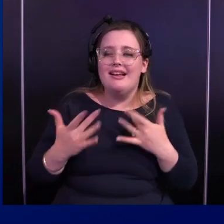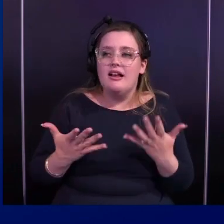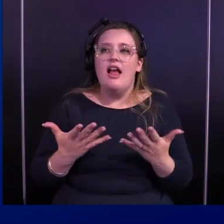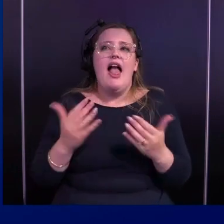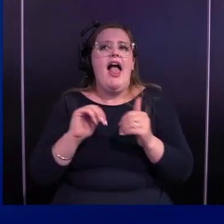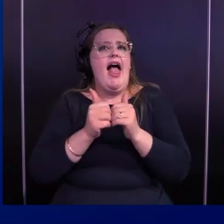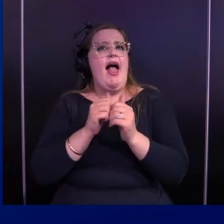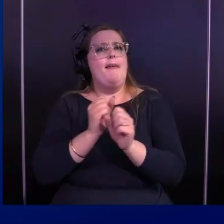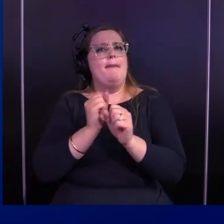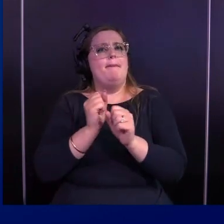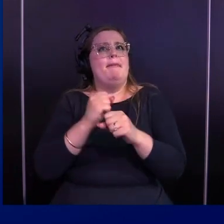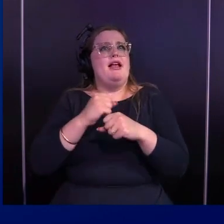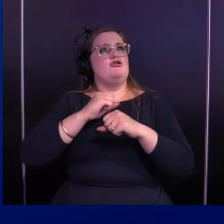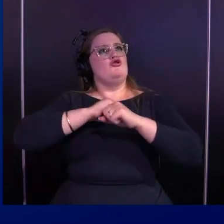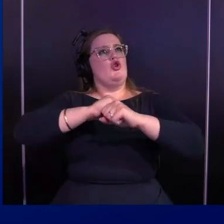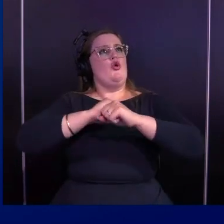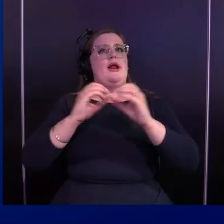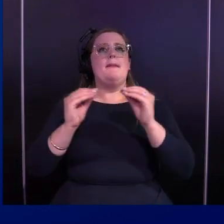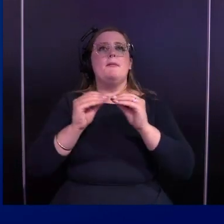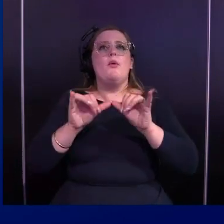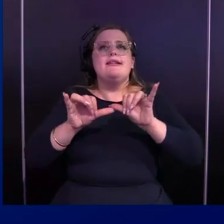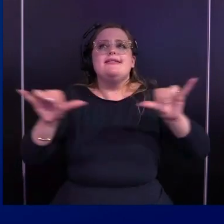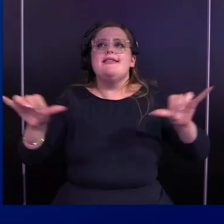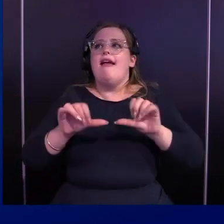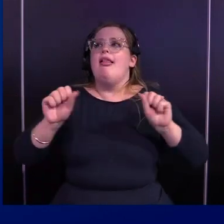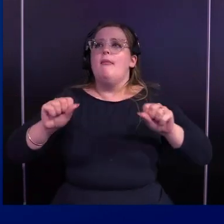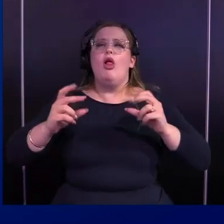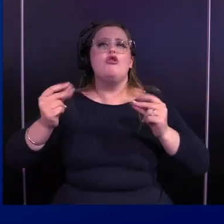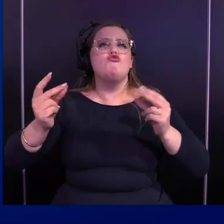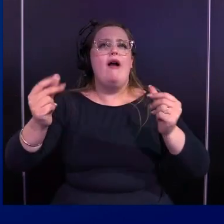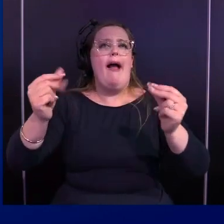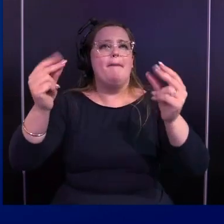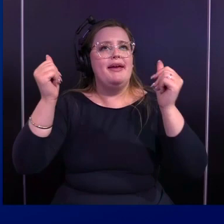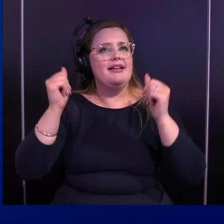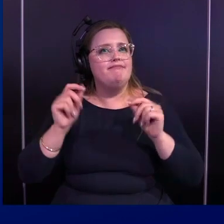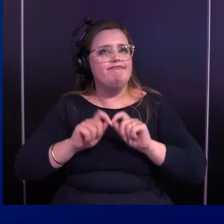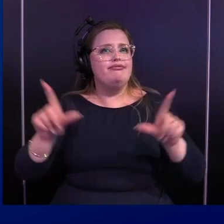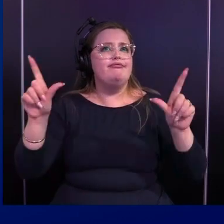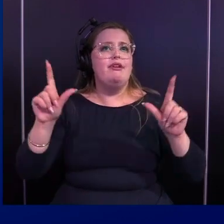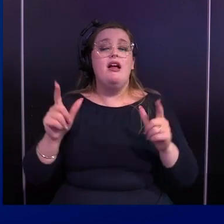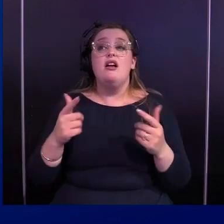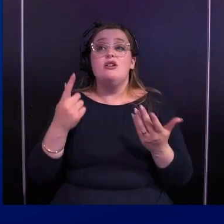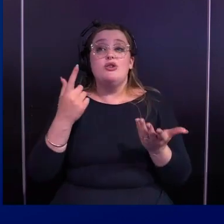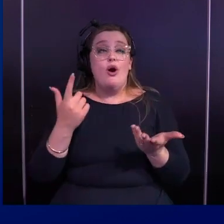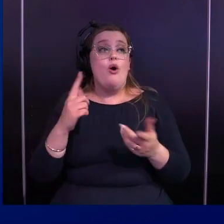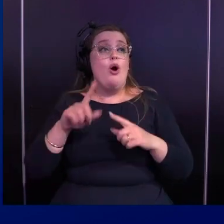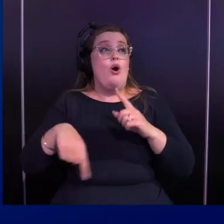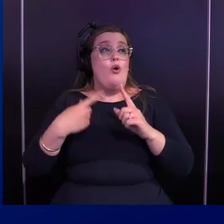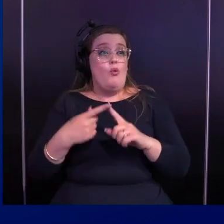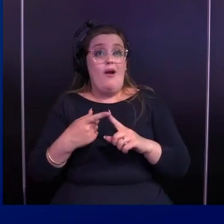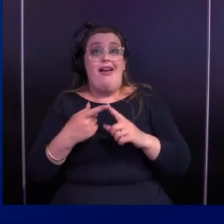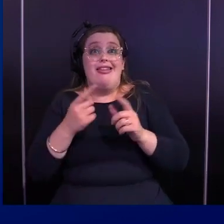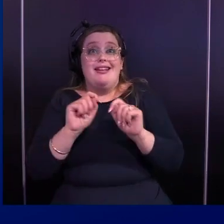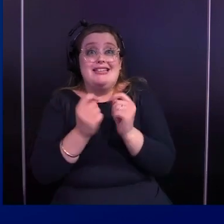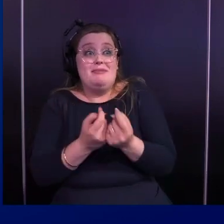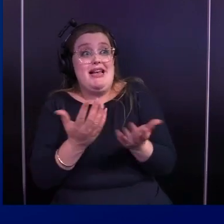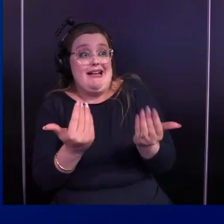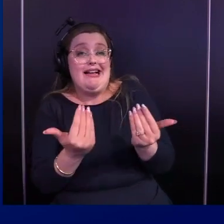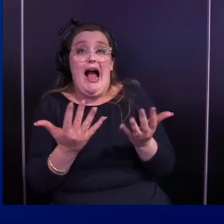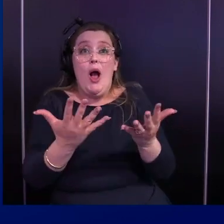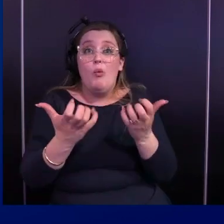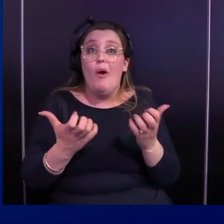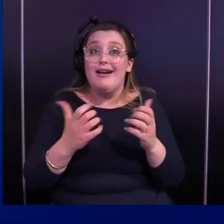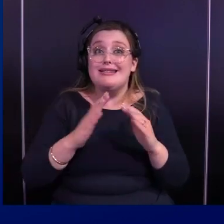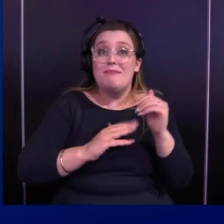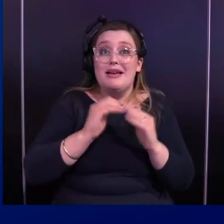scalable and more rapid to deploy? So when our development teams are going, hey, I want to build something, it's like, great, here's